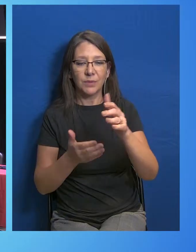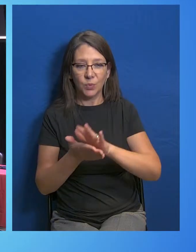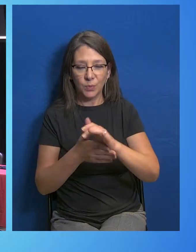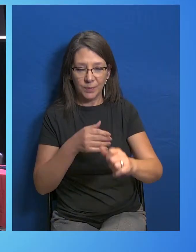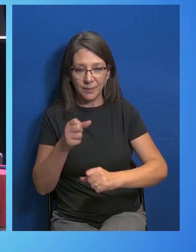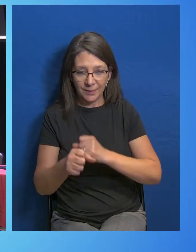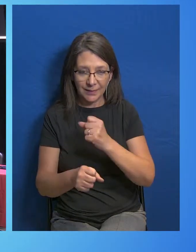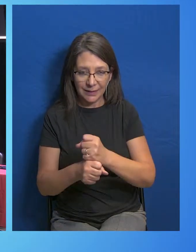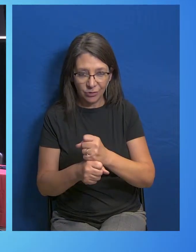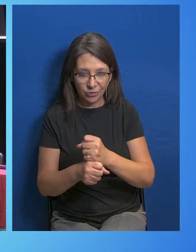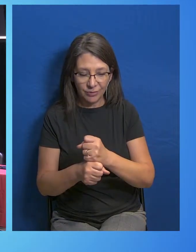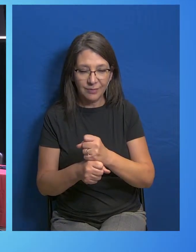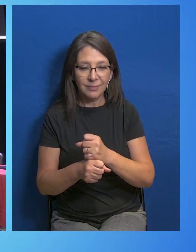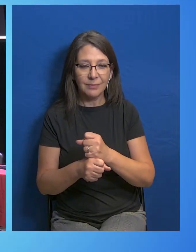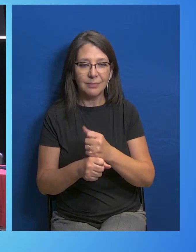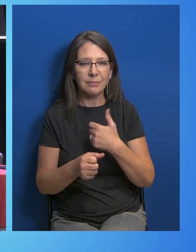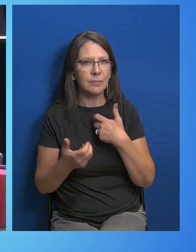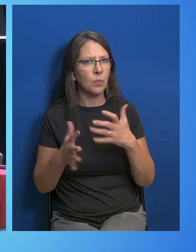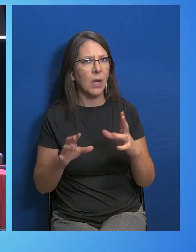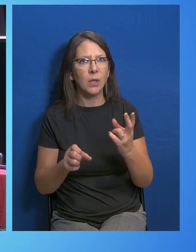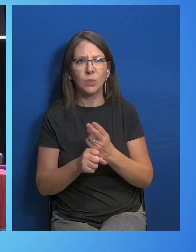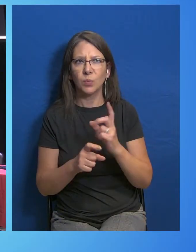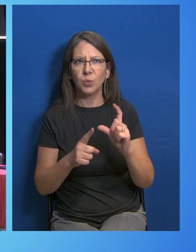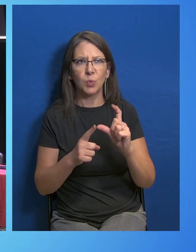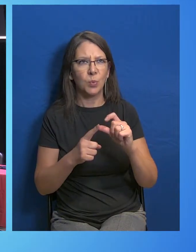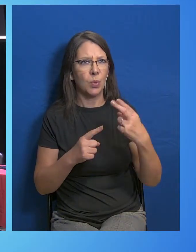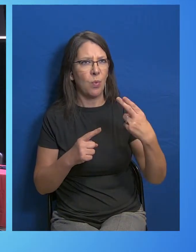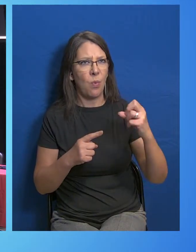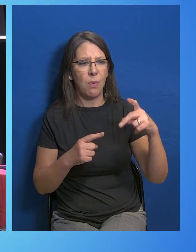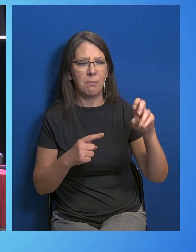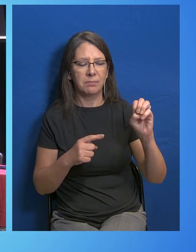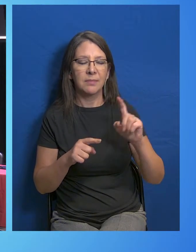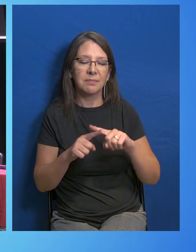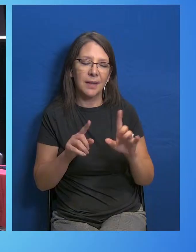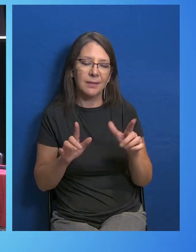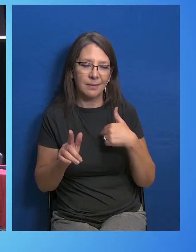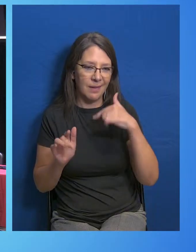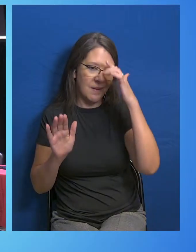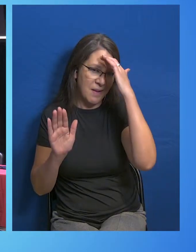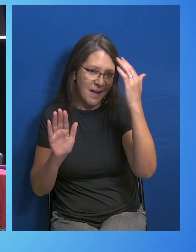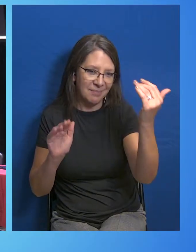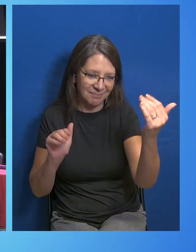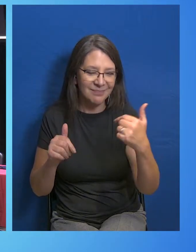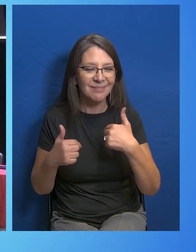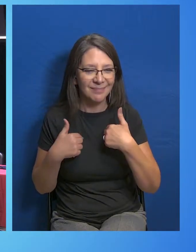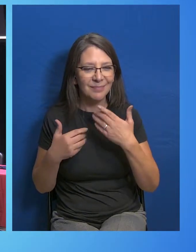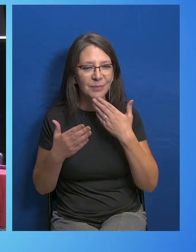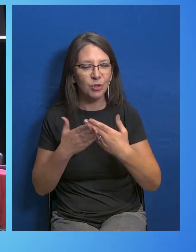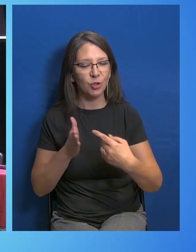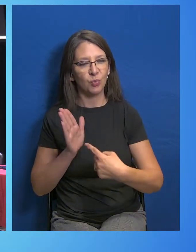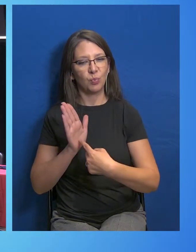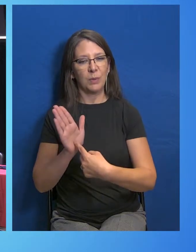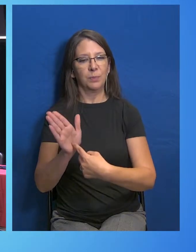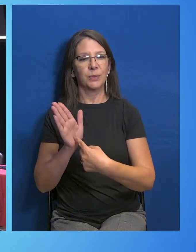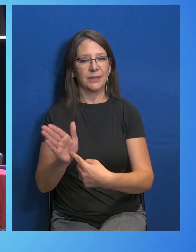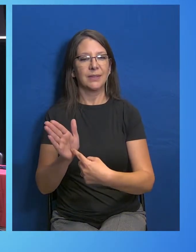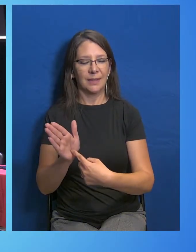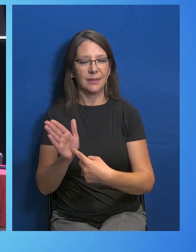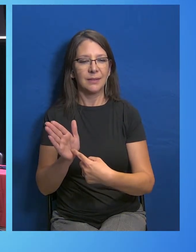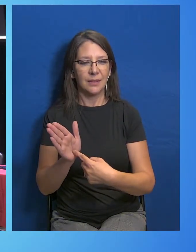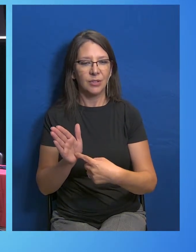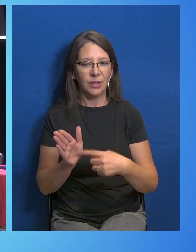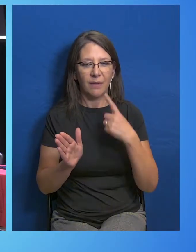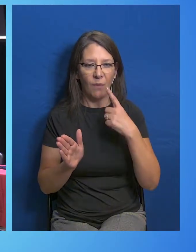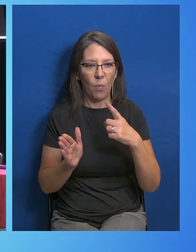don't want to use the word hope, but I do hope that I can be a good representation of what everybody